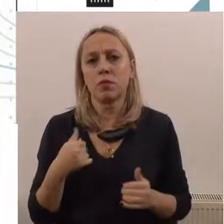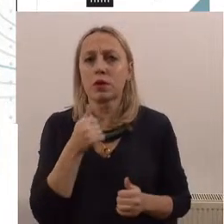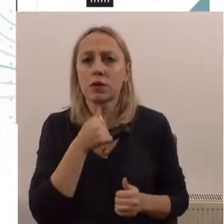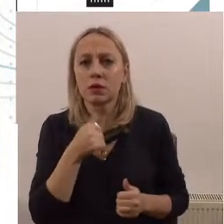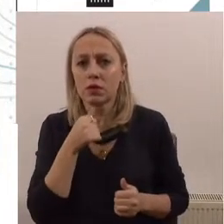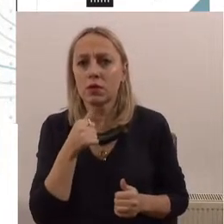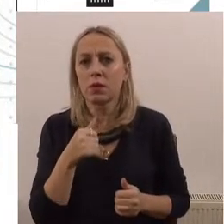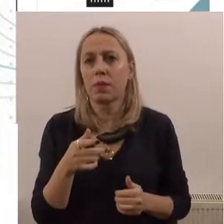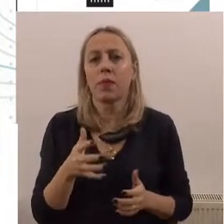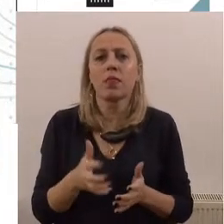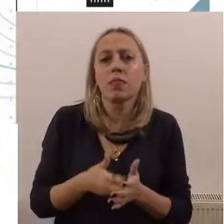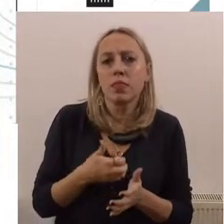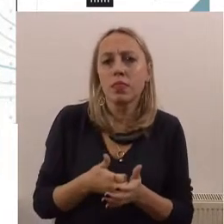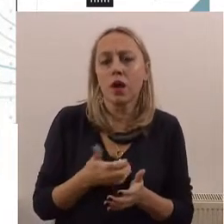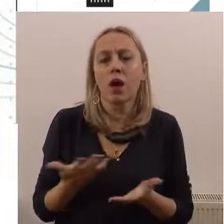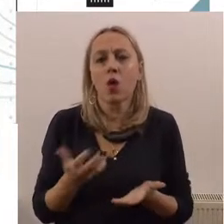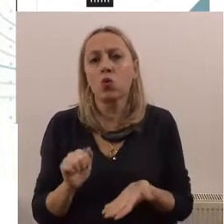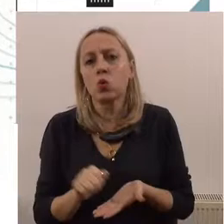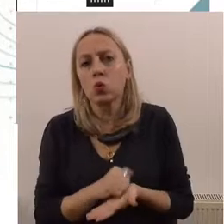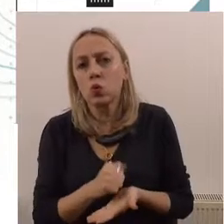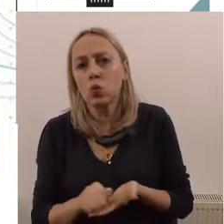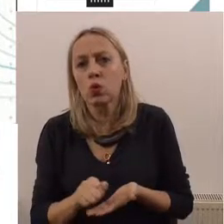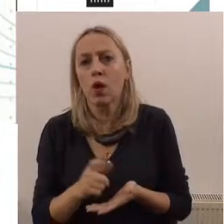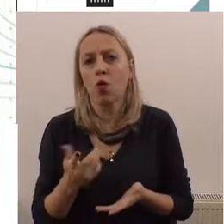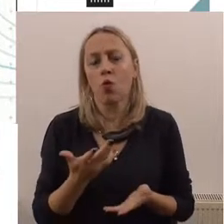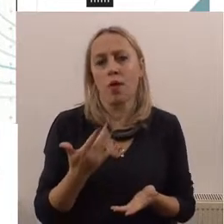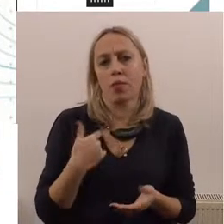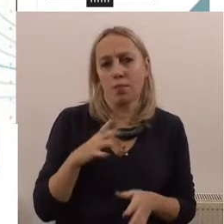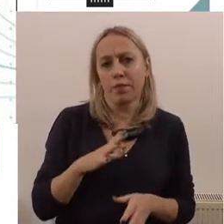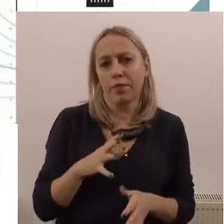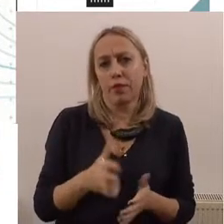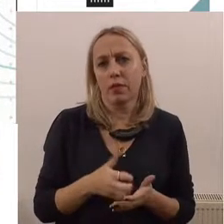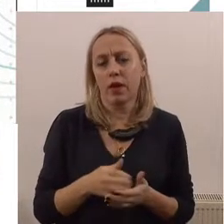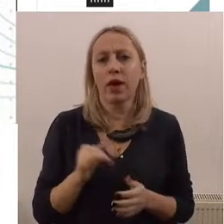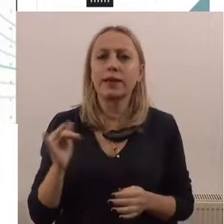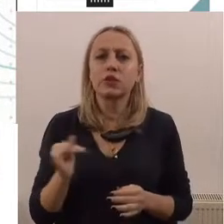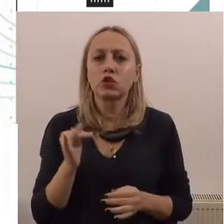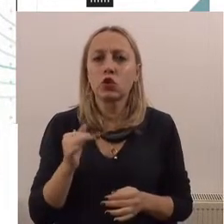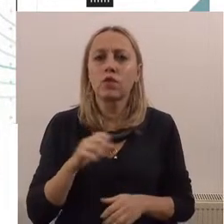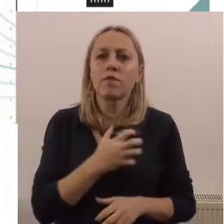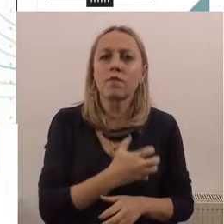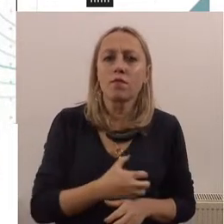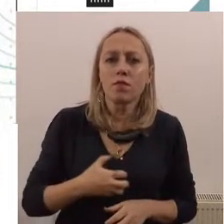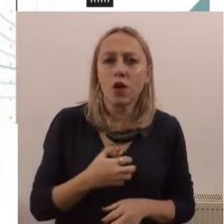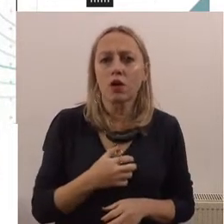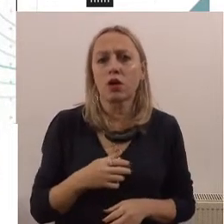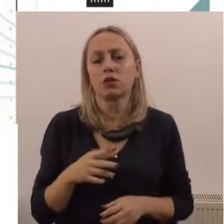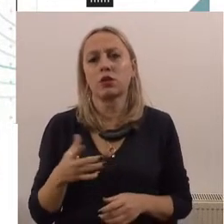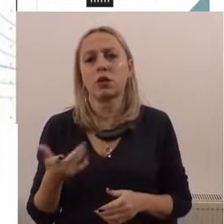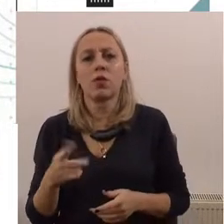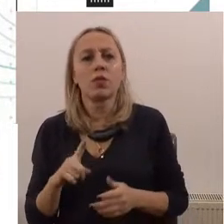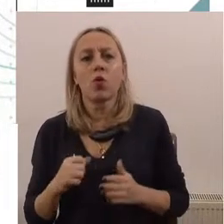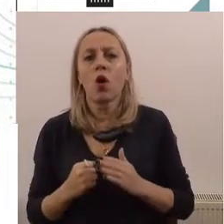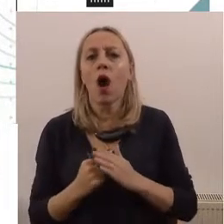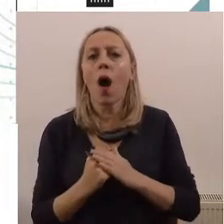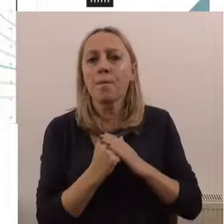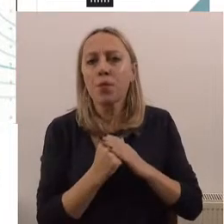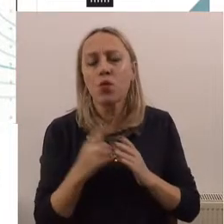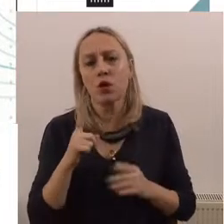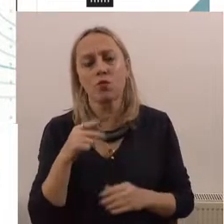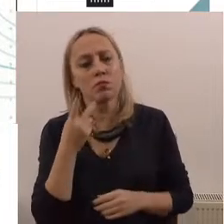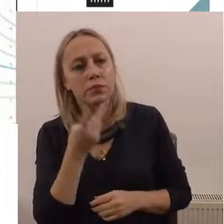be developing in Russia, and there was a lack of a